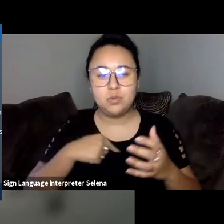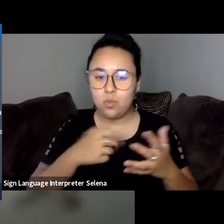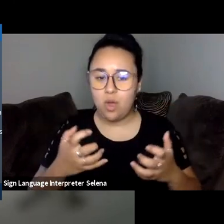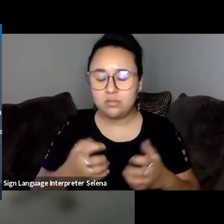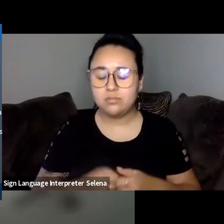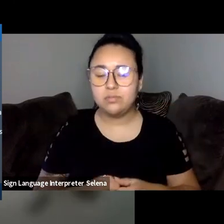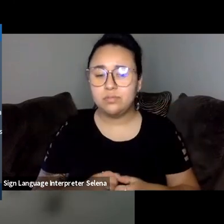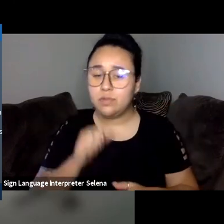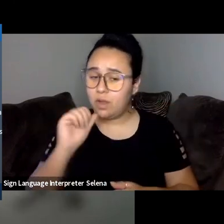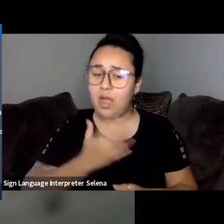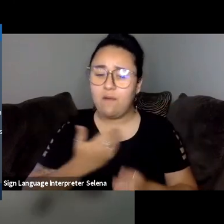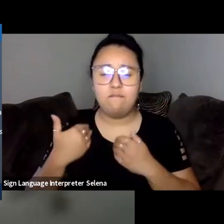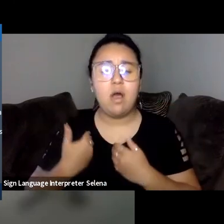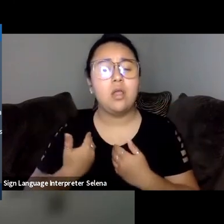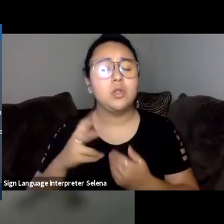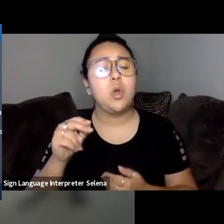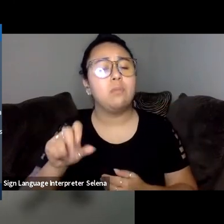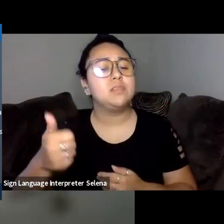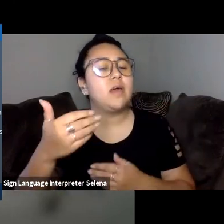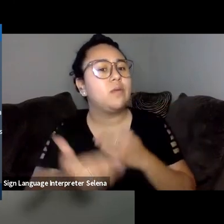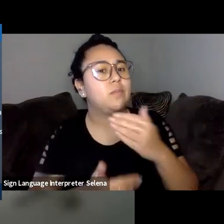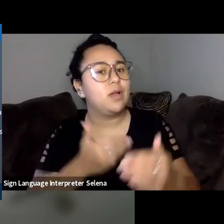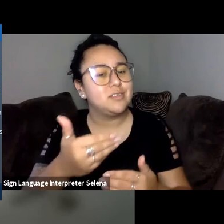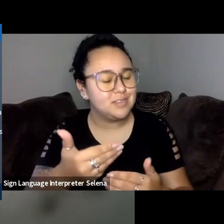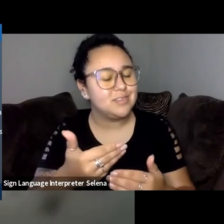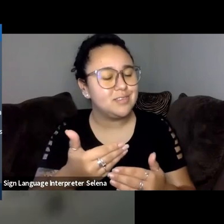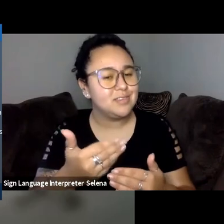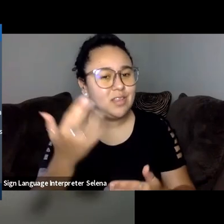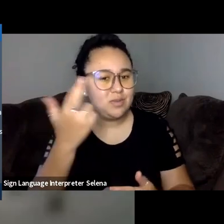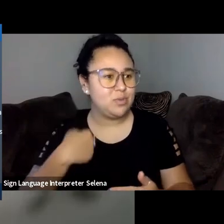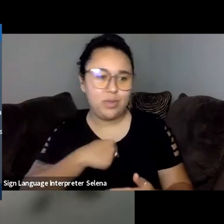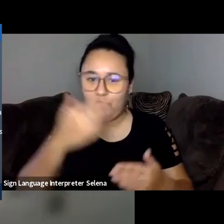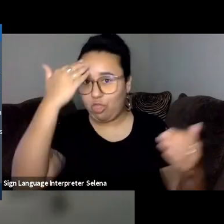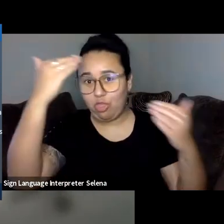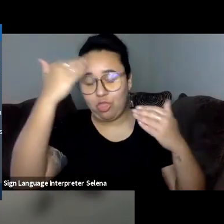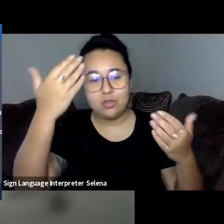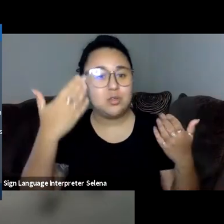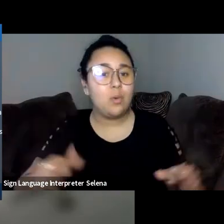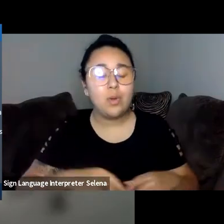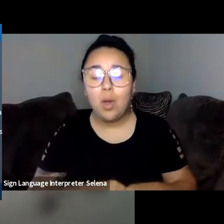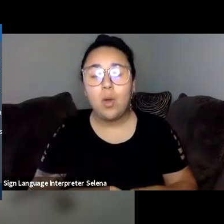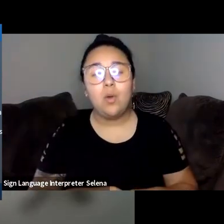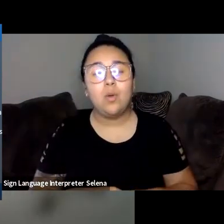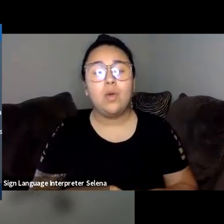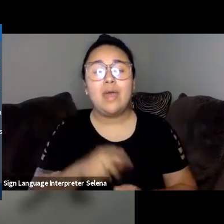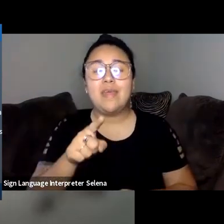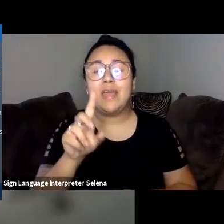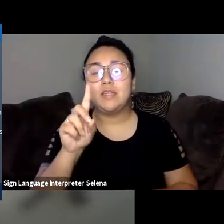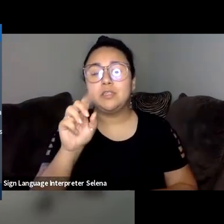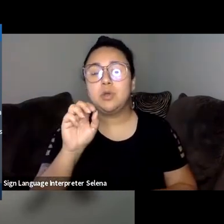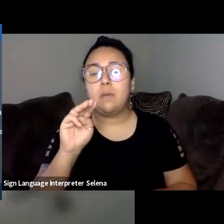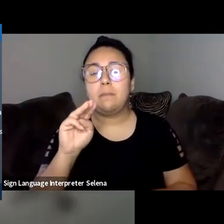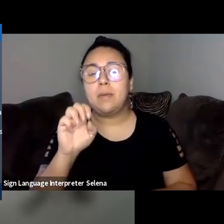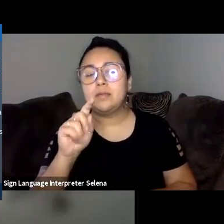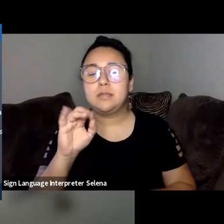but through another process that was one of domesticating social justice movements, of actually making it